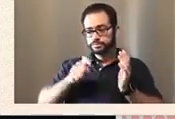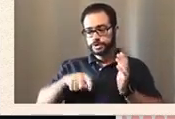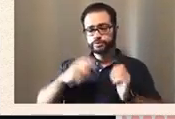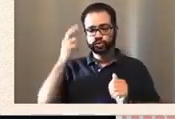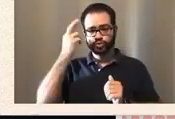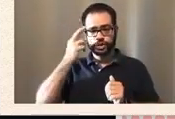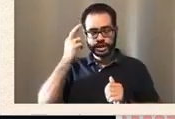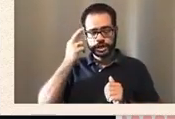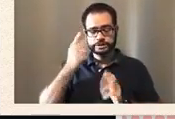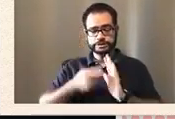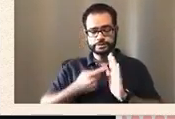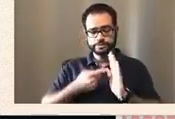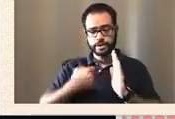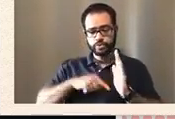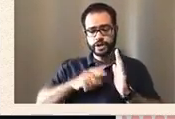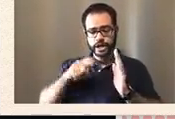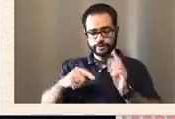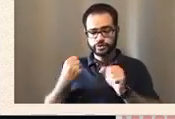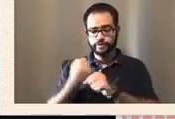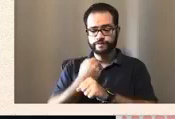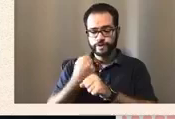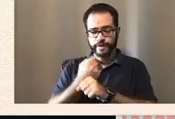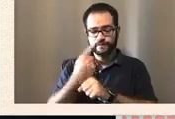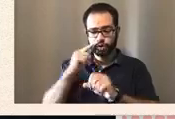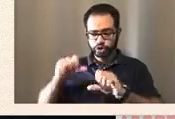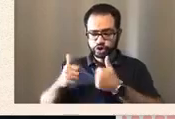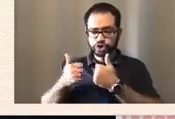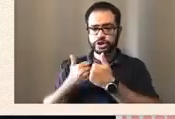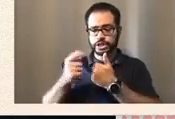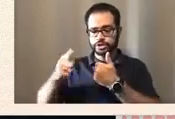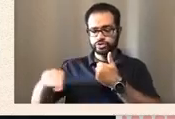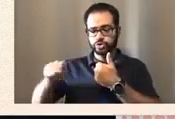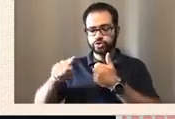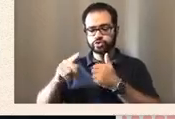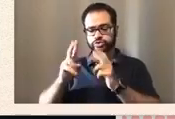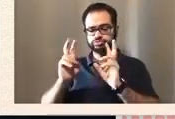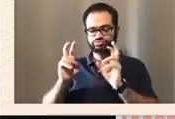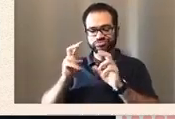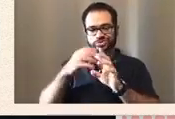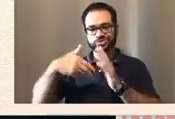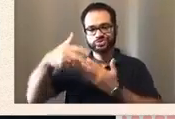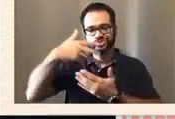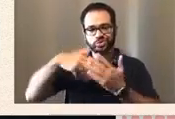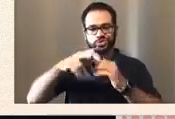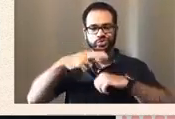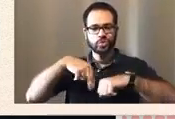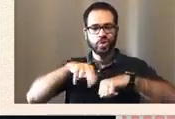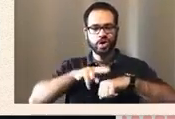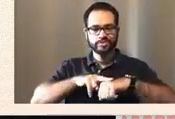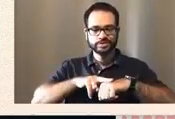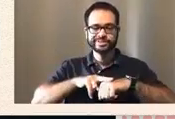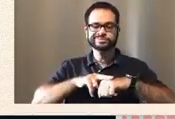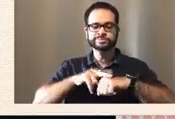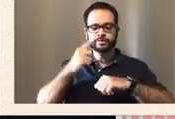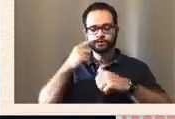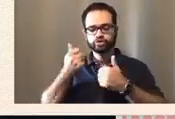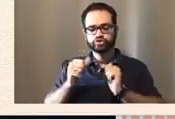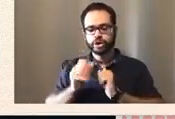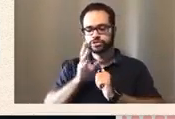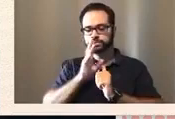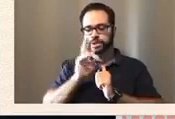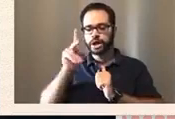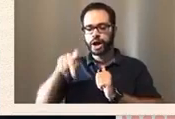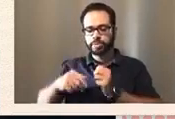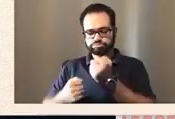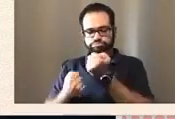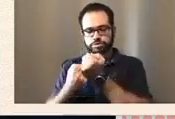fight to challenge those social norms in order to speak up for other people. And